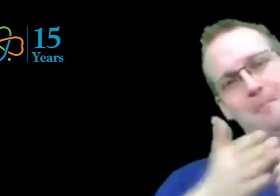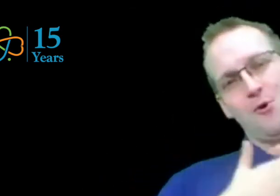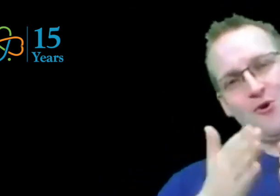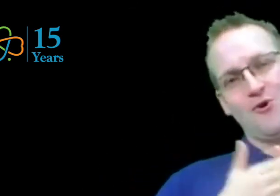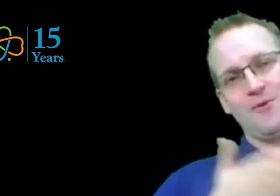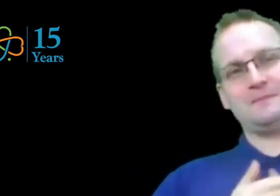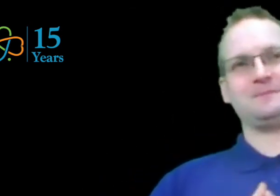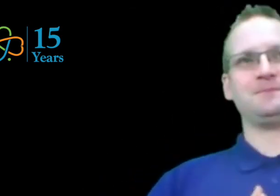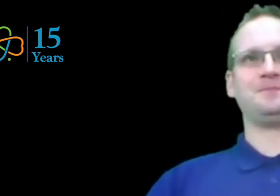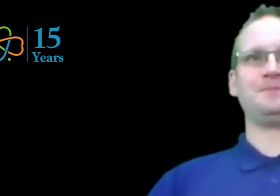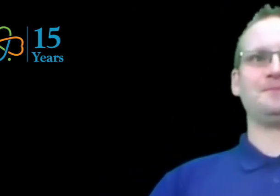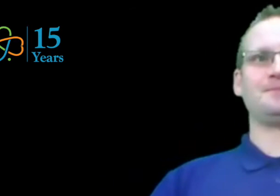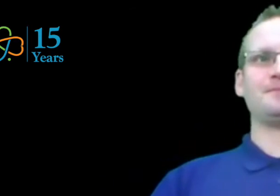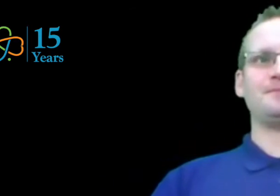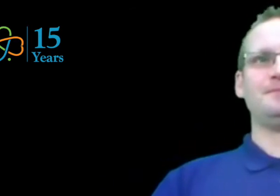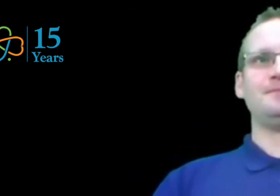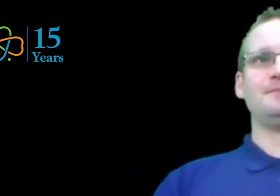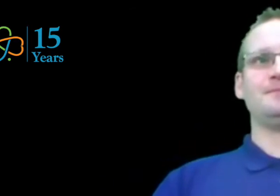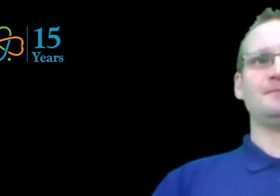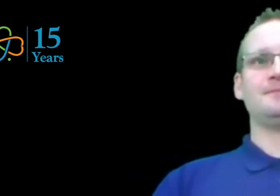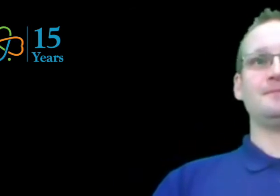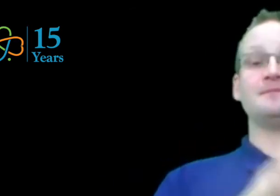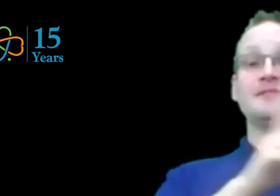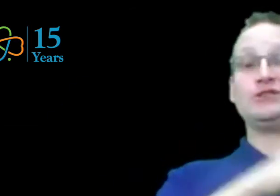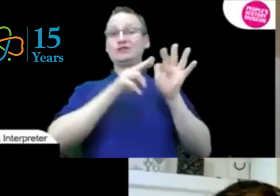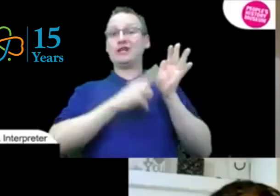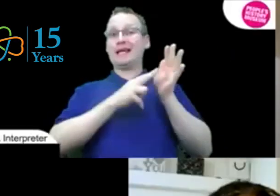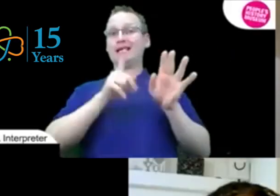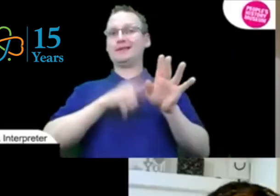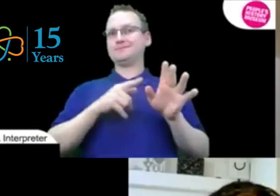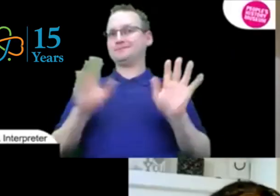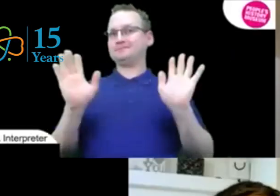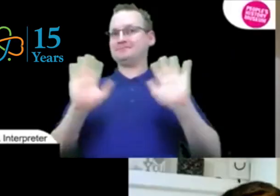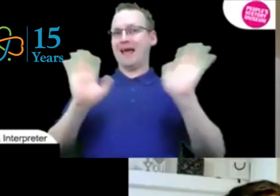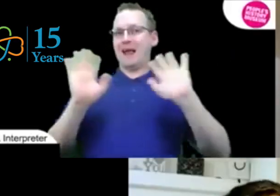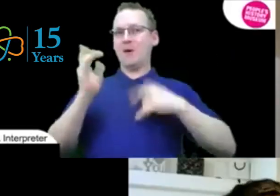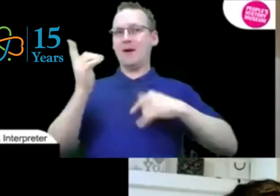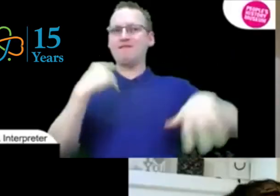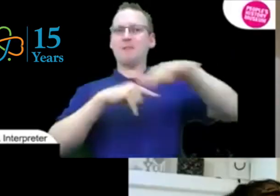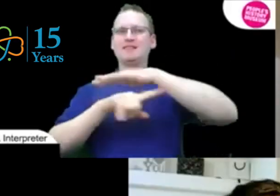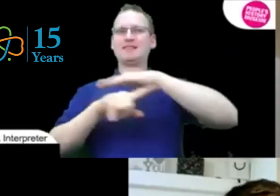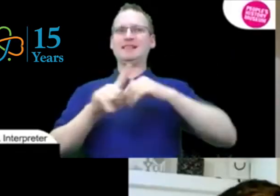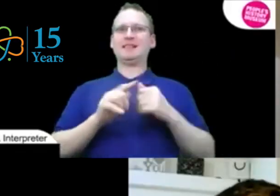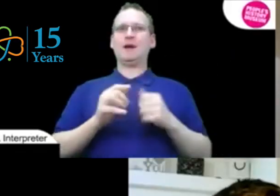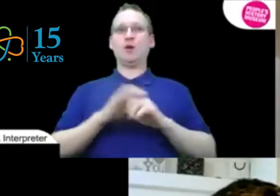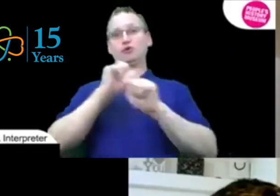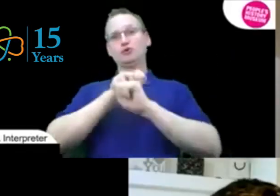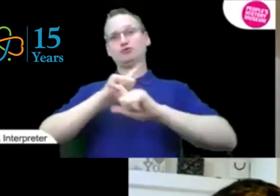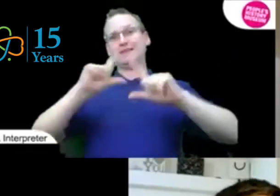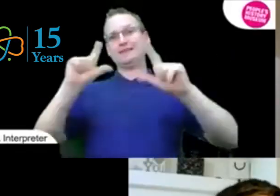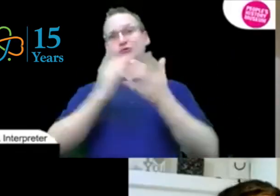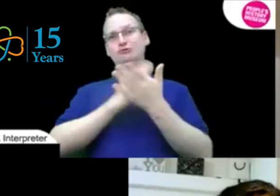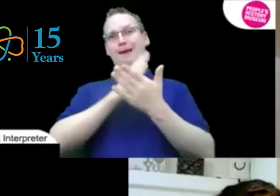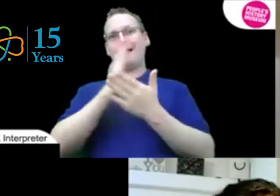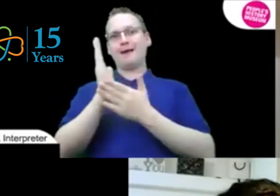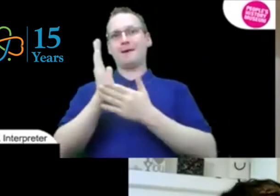Hi everybody, I'll just share my screen in the presentation now. Let's